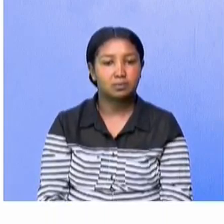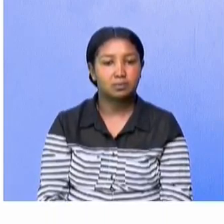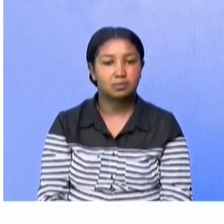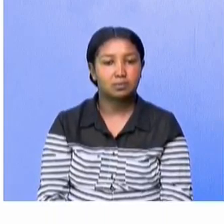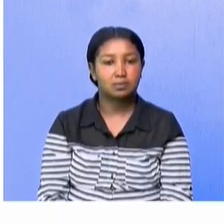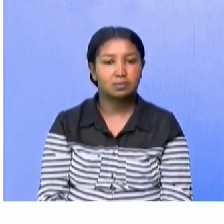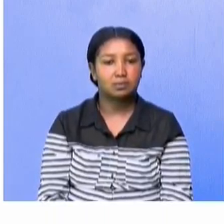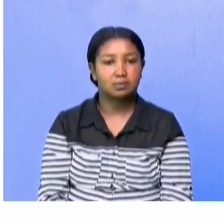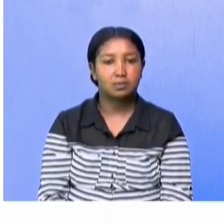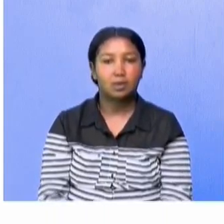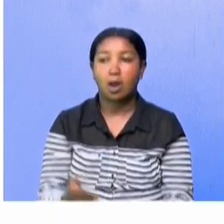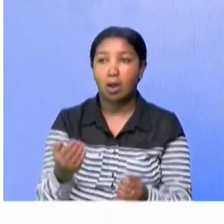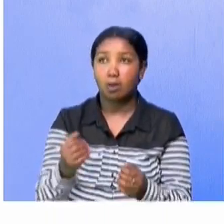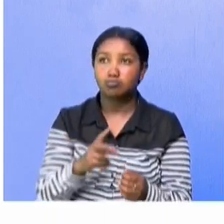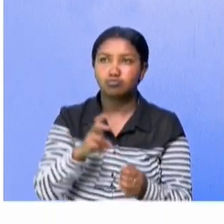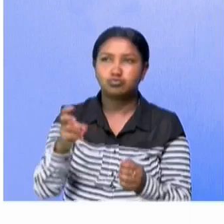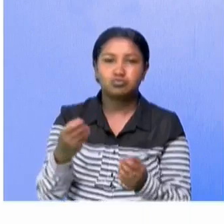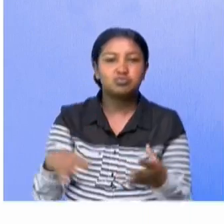We need